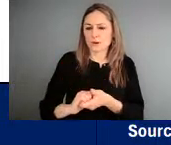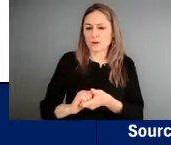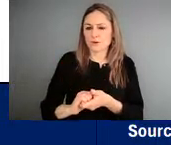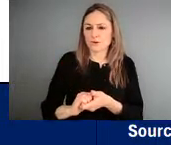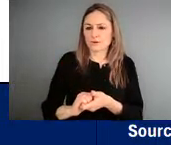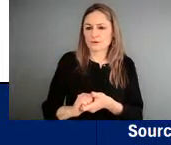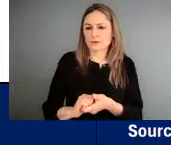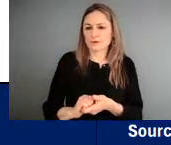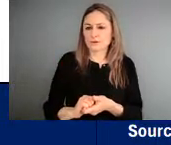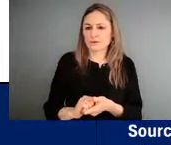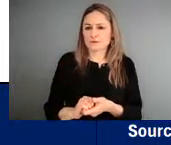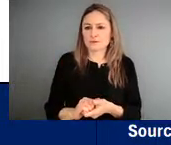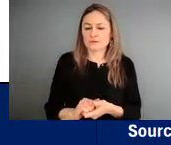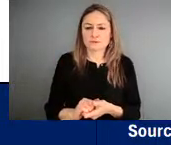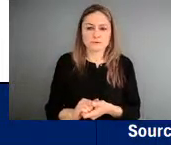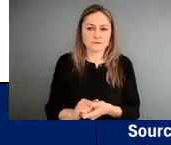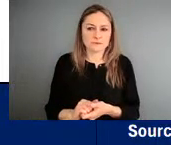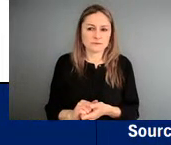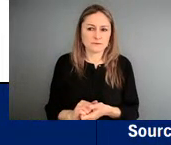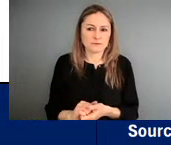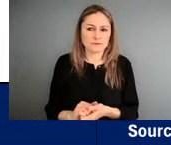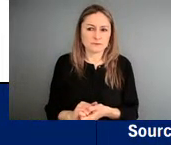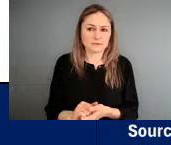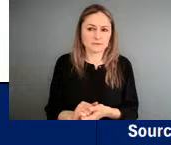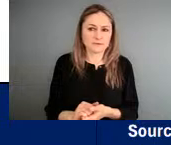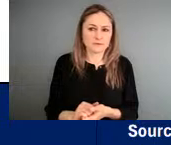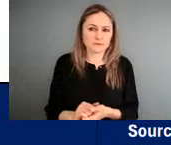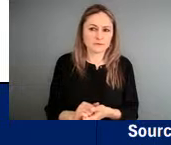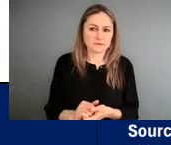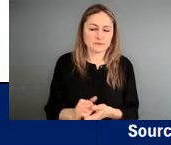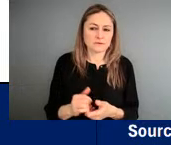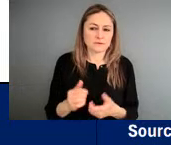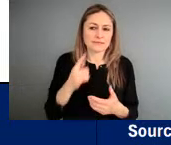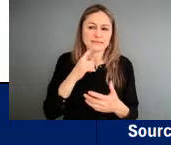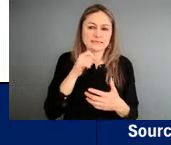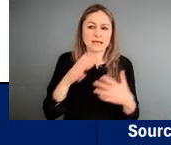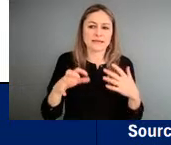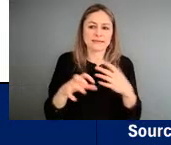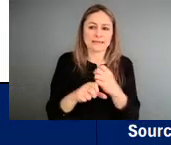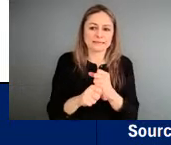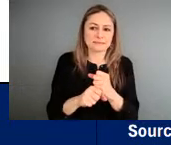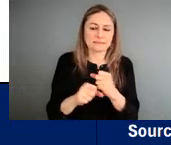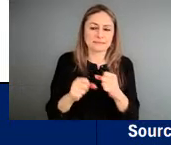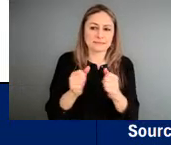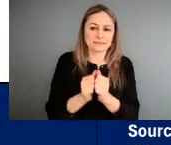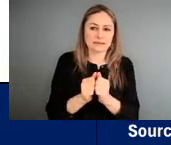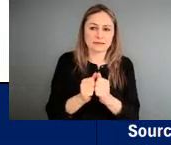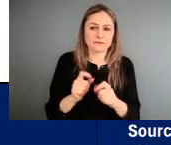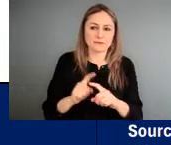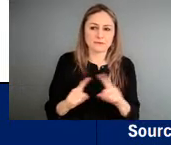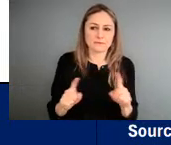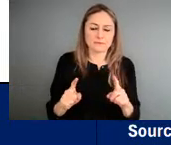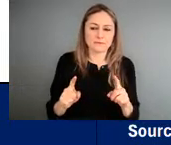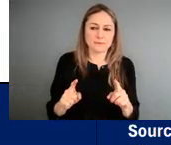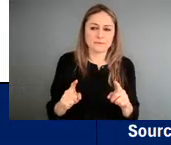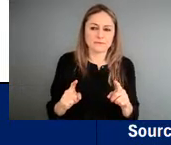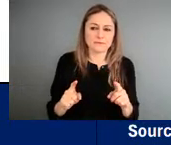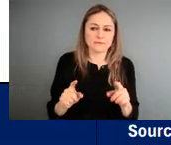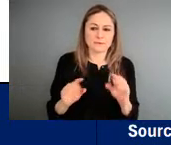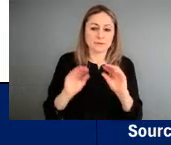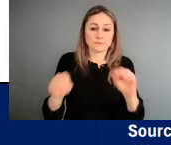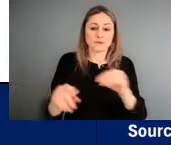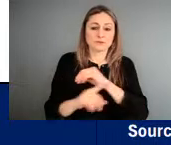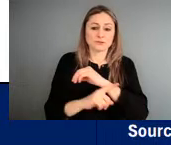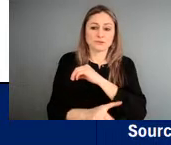think the item, so this is a question about condensing these things together. I think trash cans, I think we would be seeing whether or not we could place them in a place where it